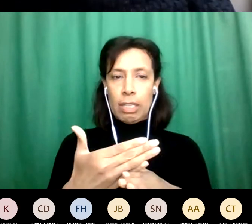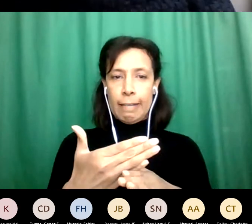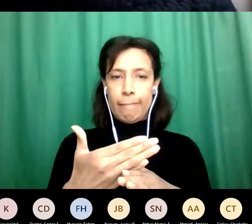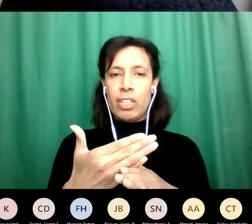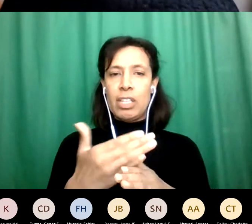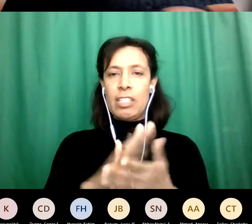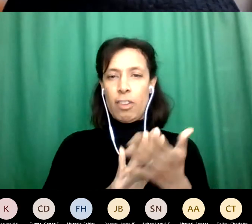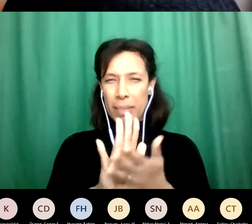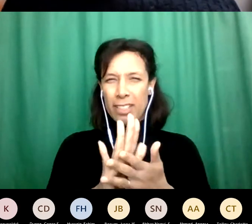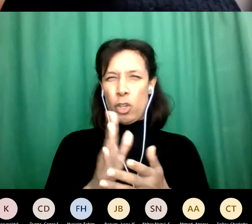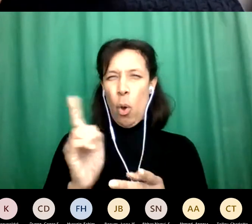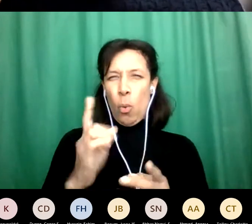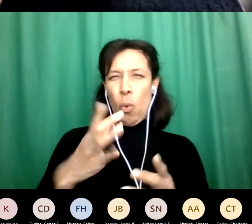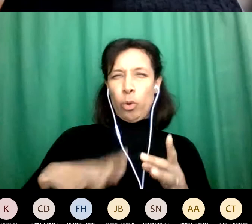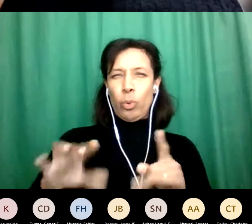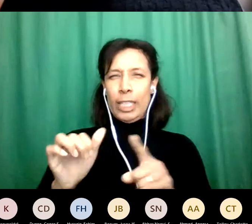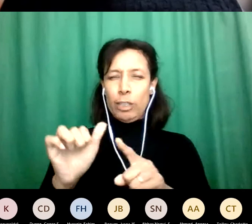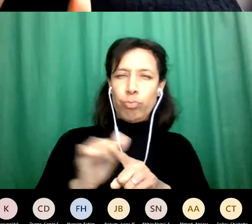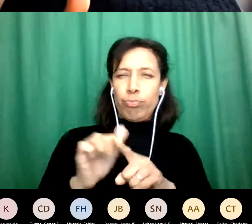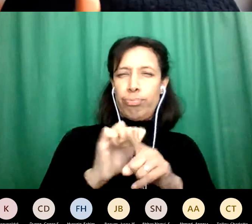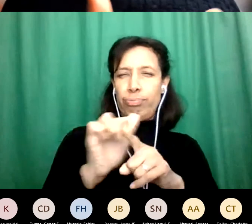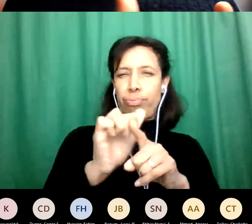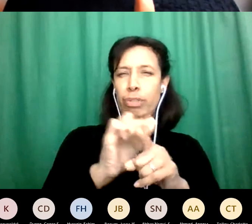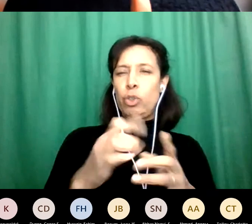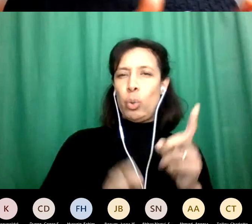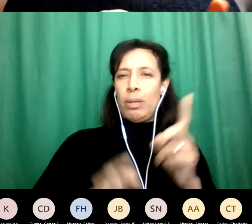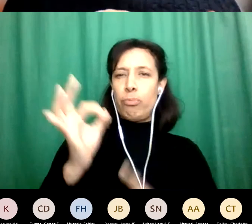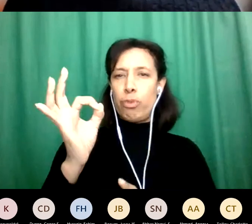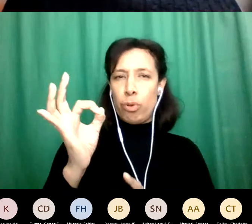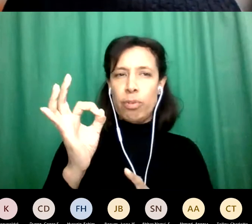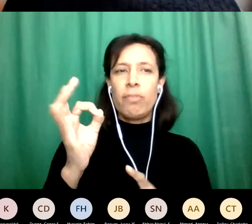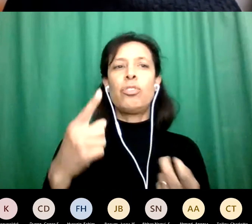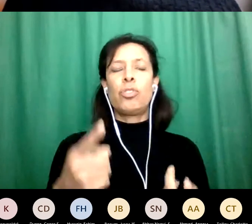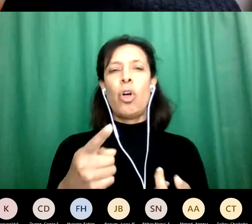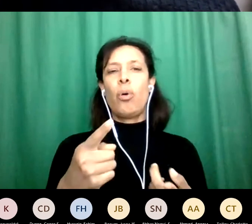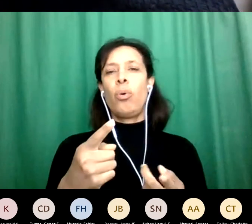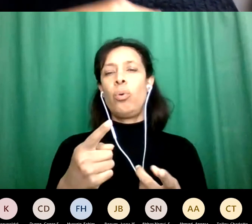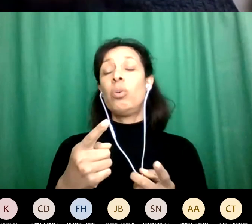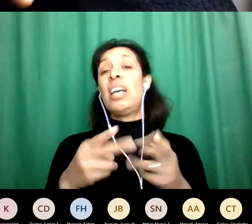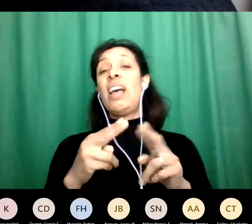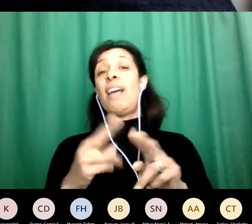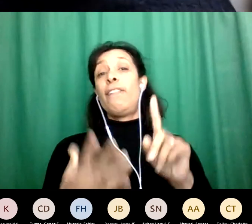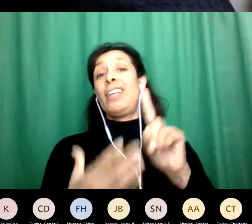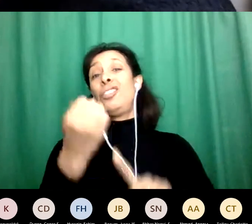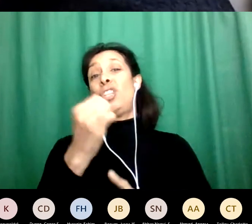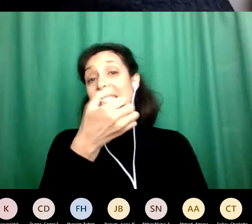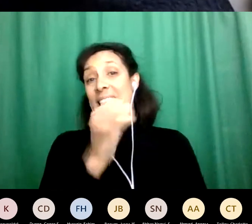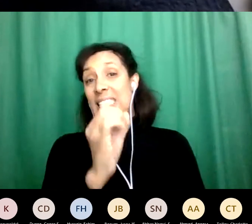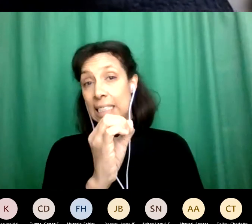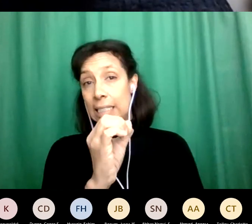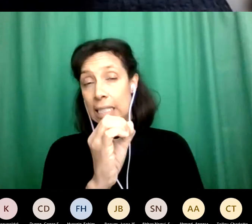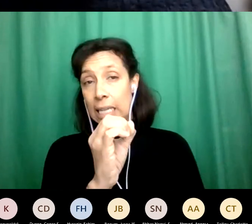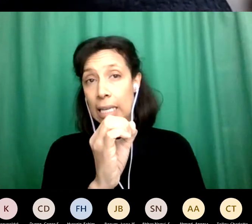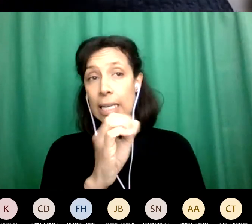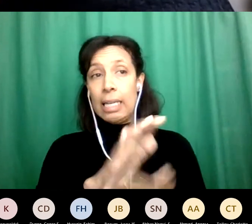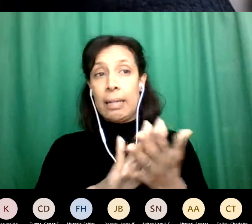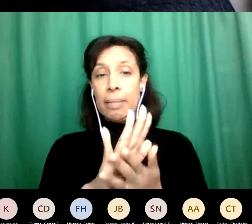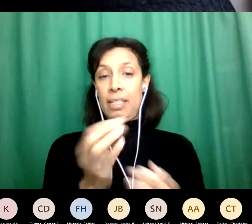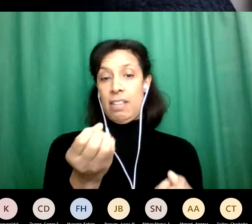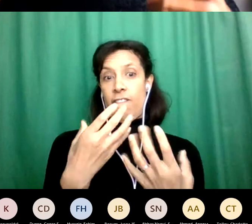next time. If you get a mark of 60, the feedback will be aiming to push your mark up next time to